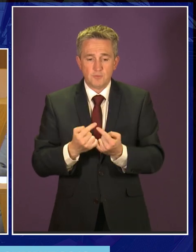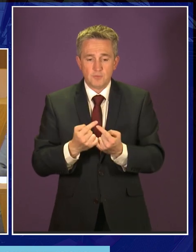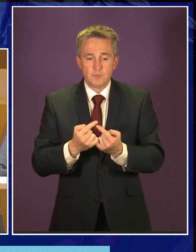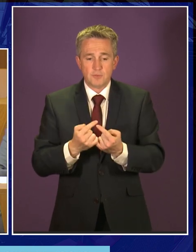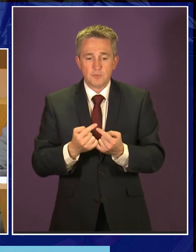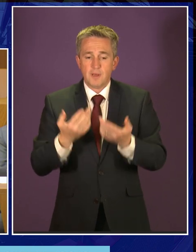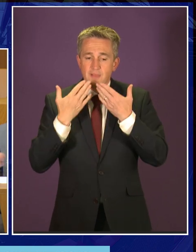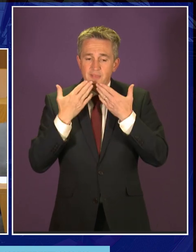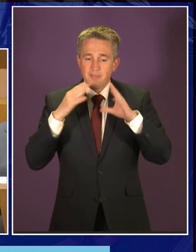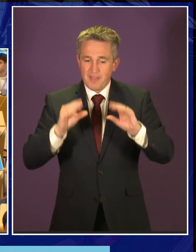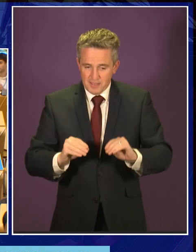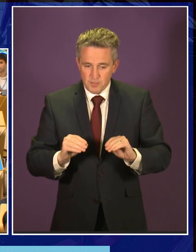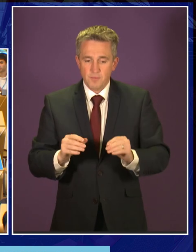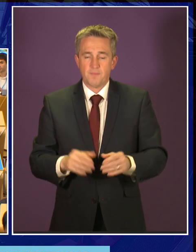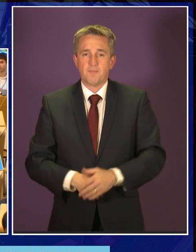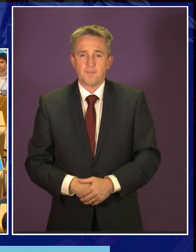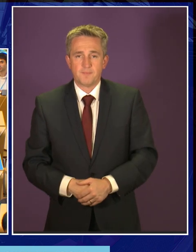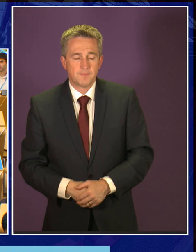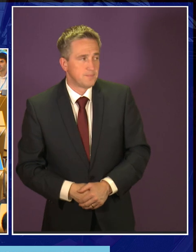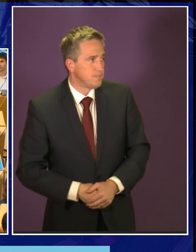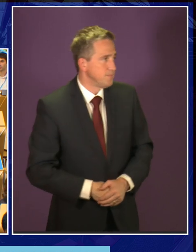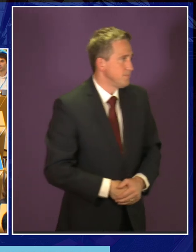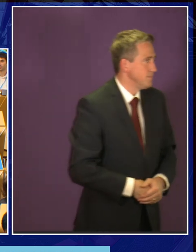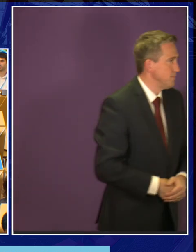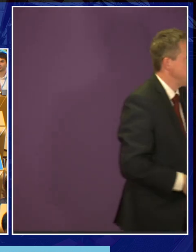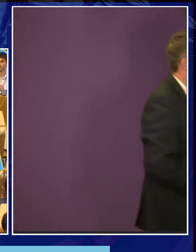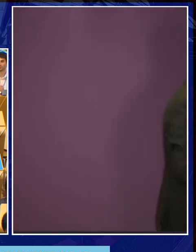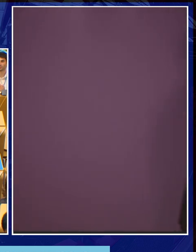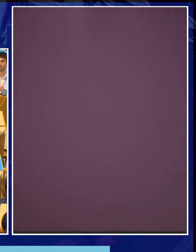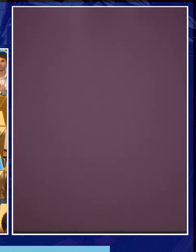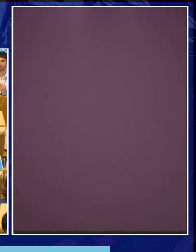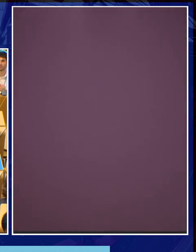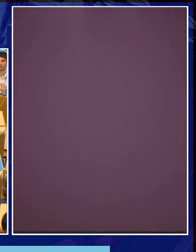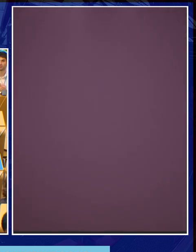cultural workers. Thank you. Thank you.